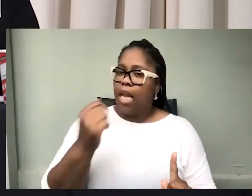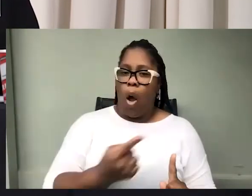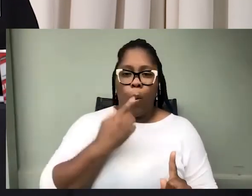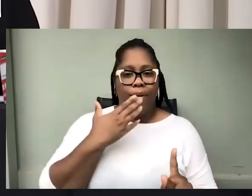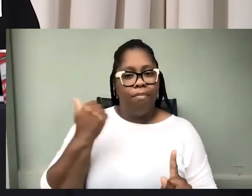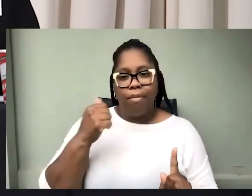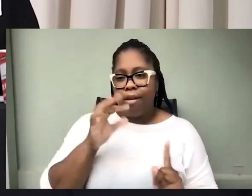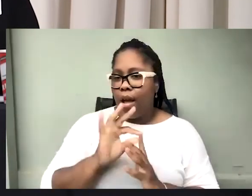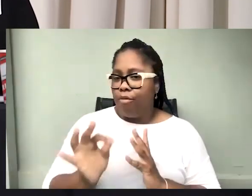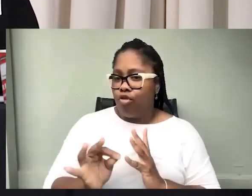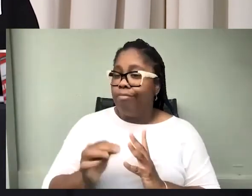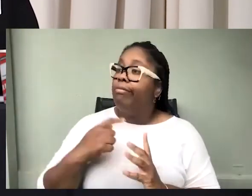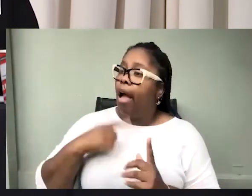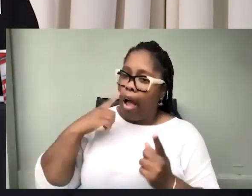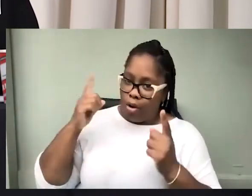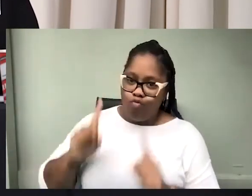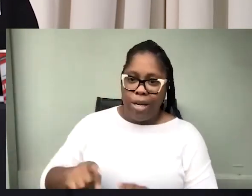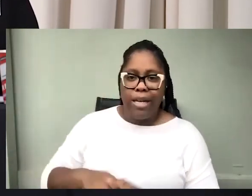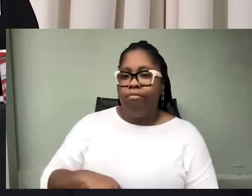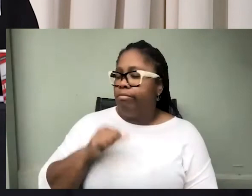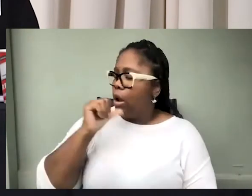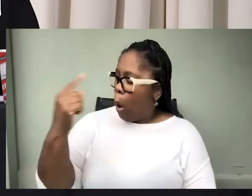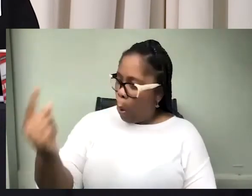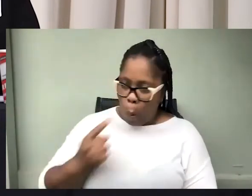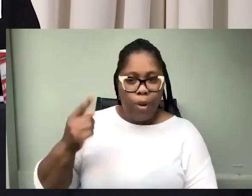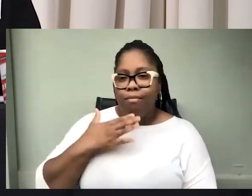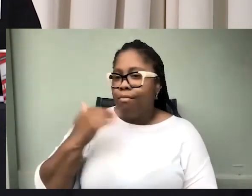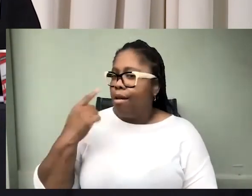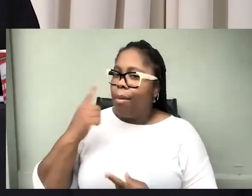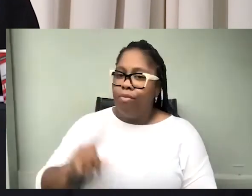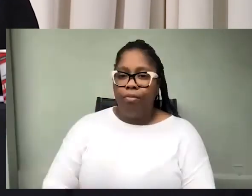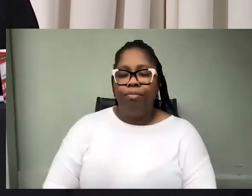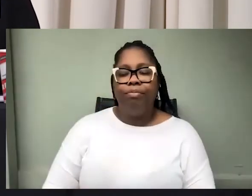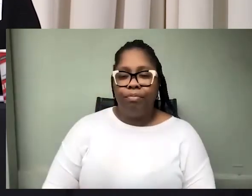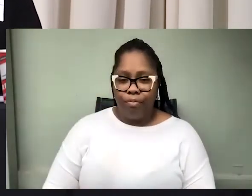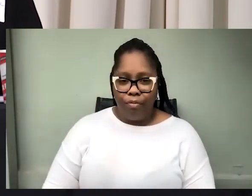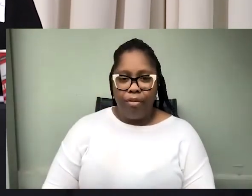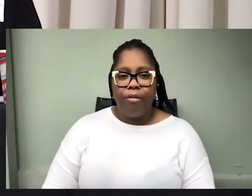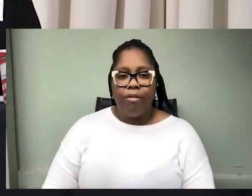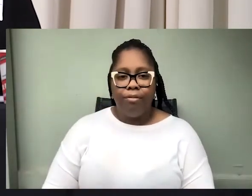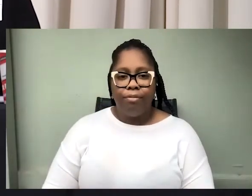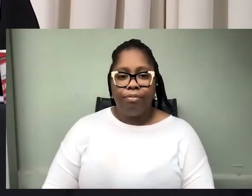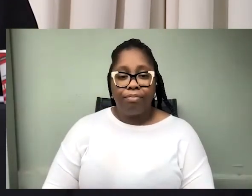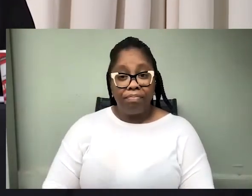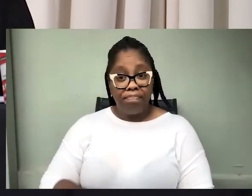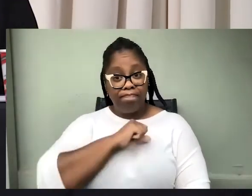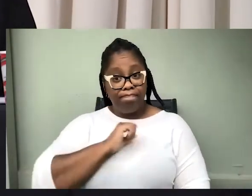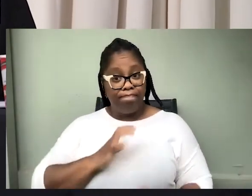option. 100% agree, it's not always the best option. Senator Umberg?